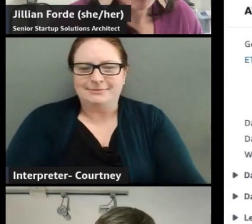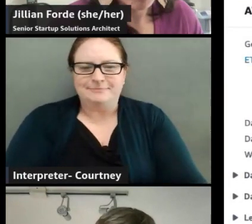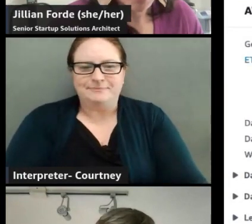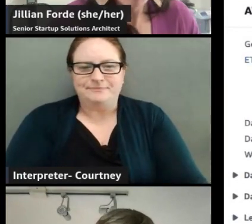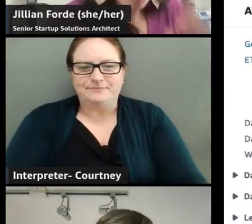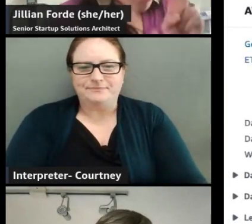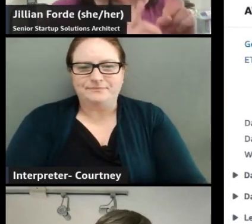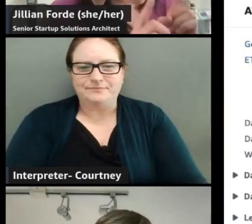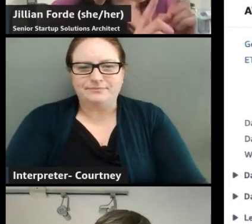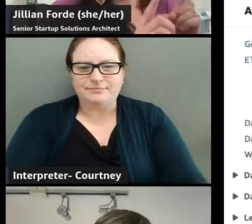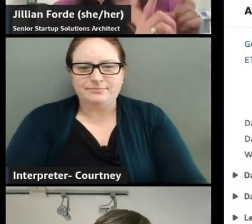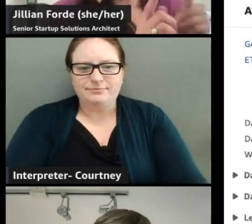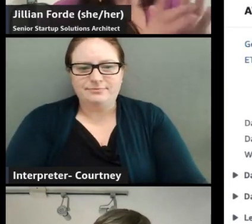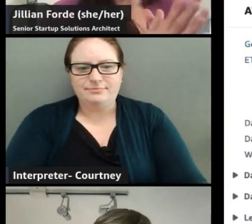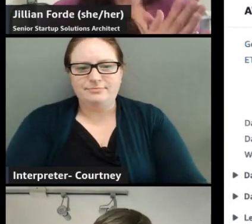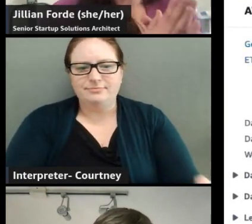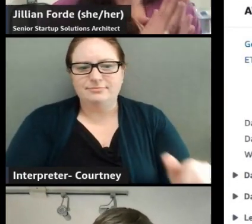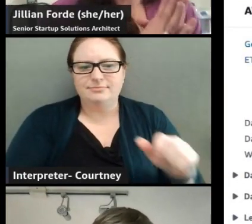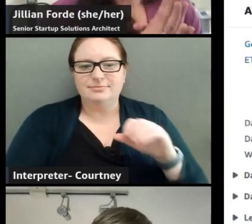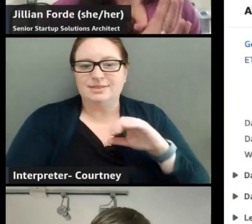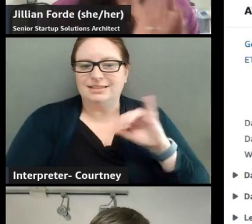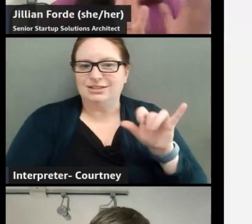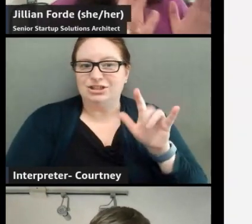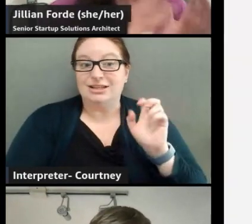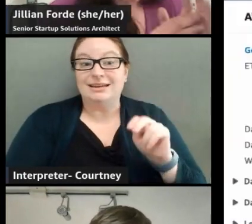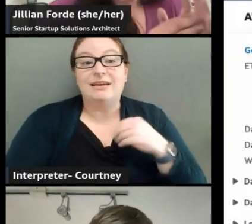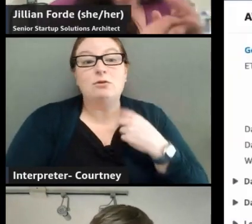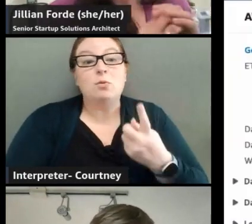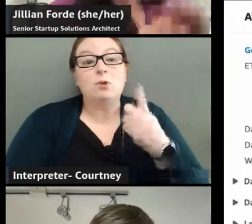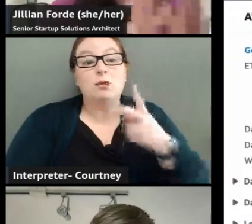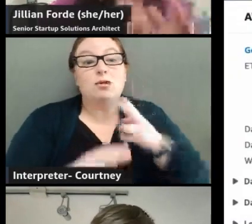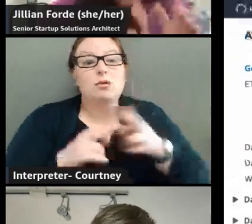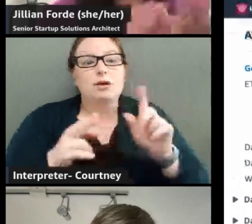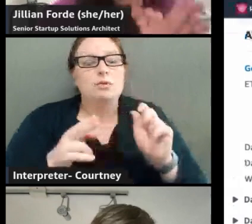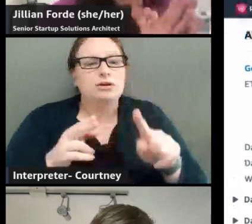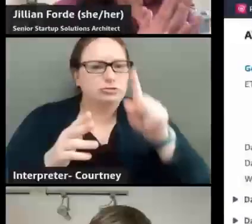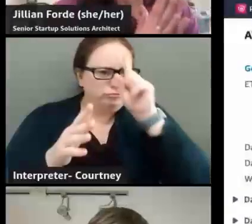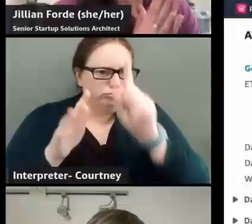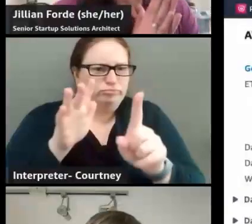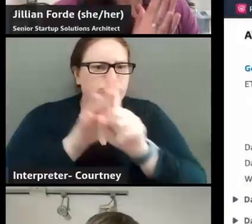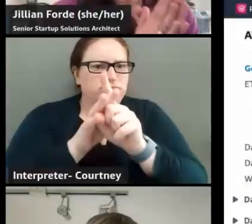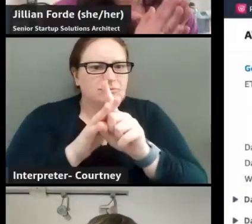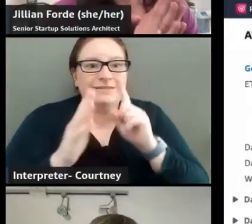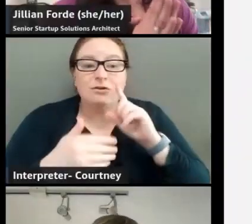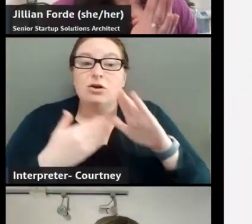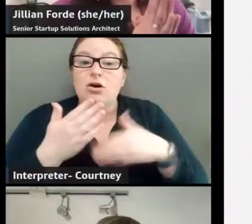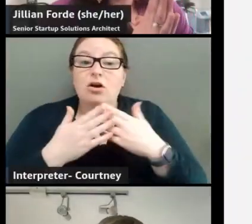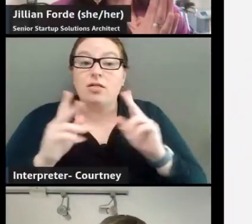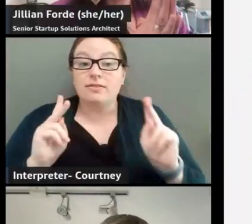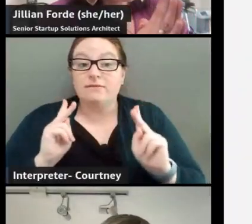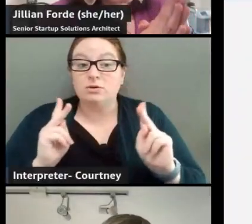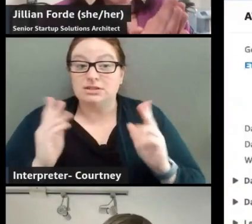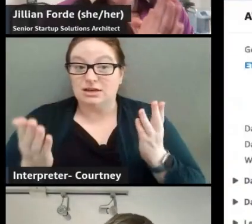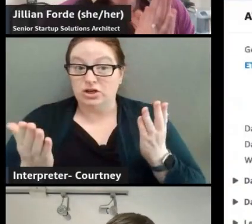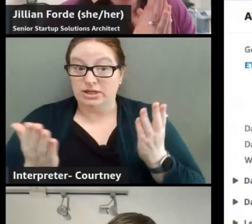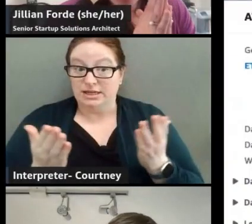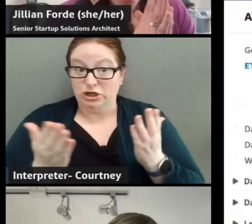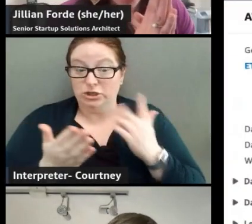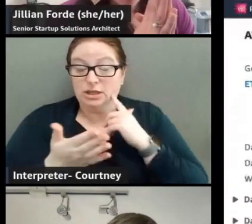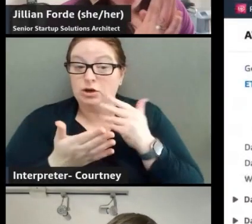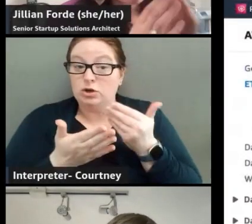let me start this over. I've got one quick question that comes to mind. So for all the folks who are here who are